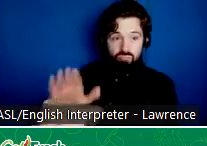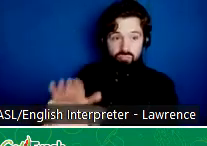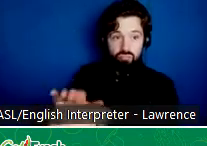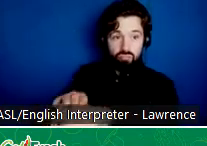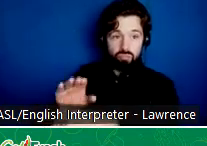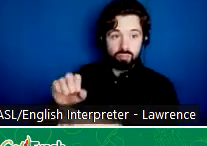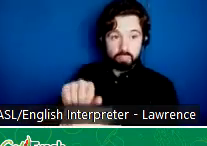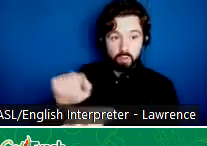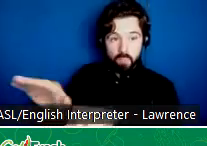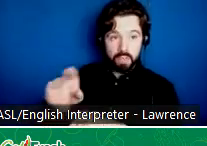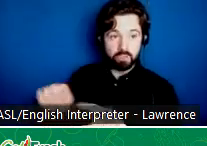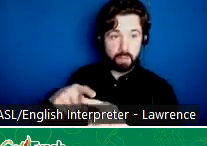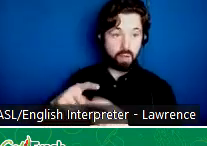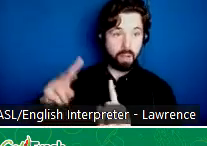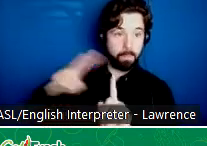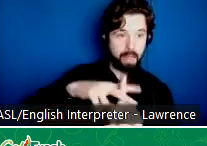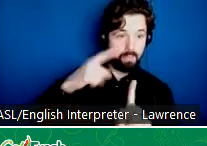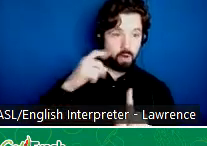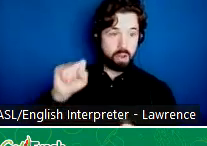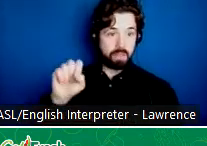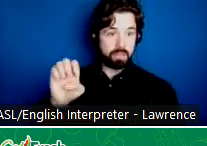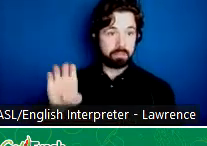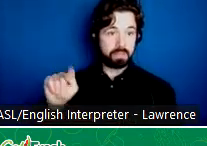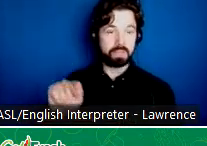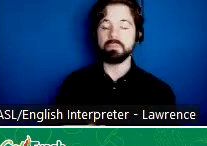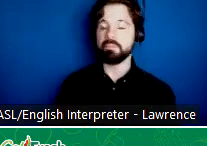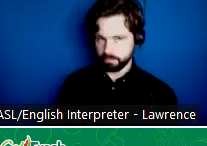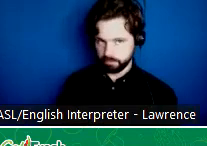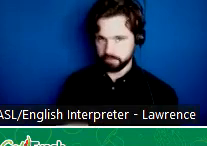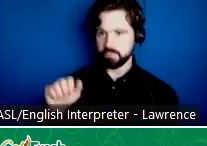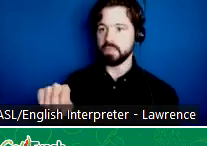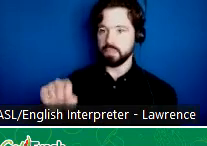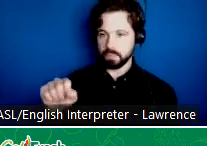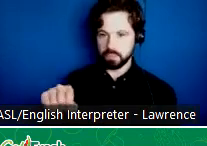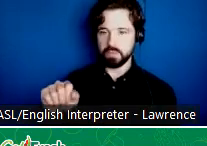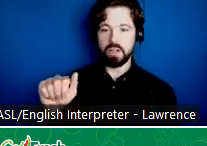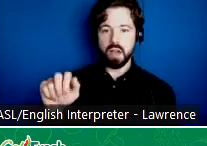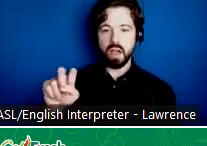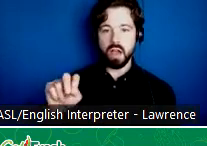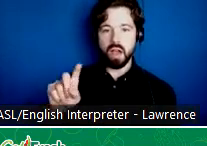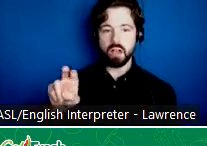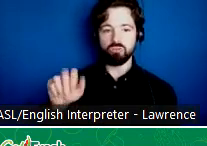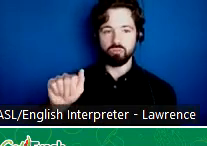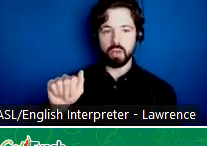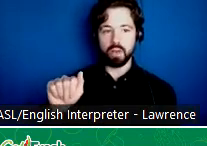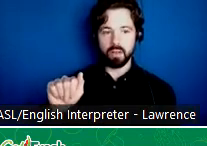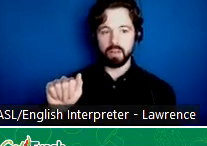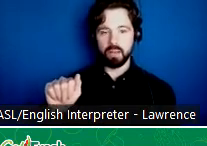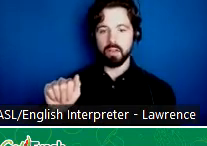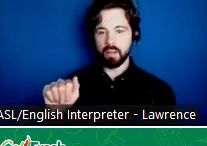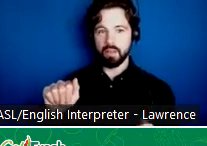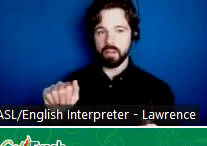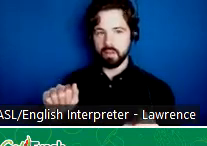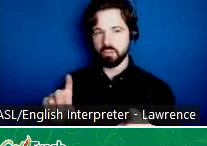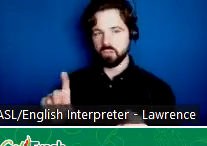S-EBT? So yes, Andrea Brayboy was able to answer this question in the chat, but I just